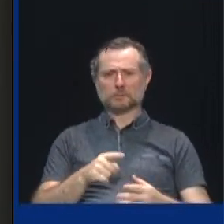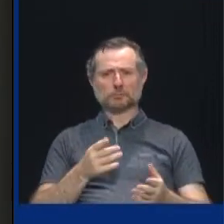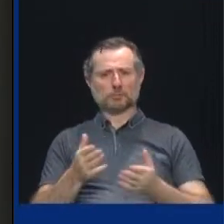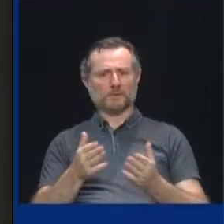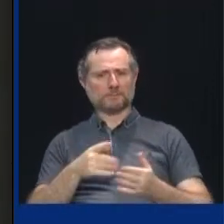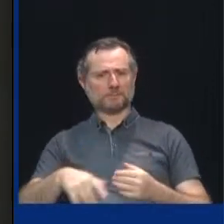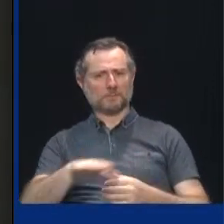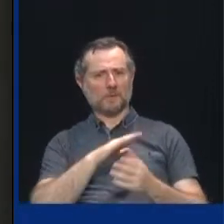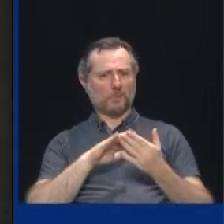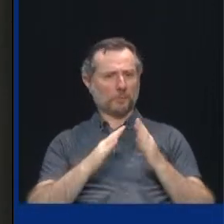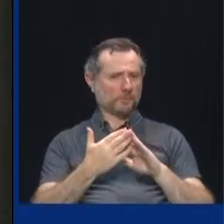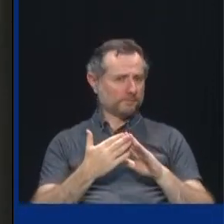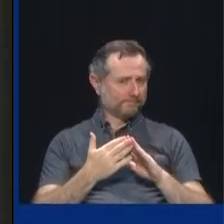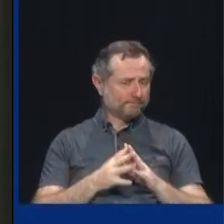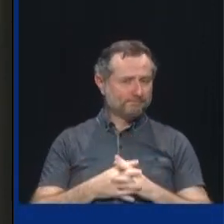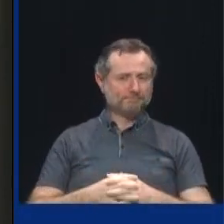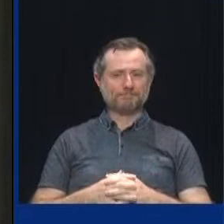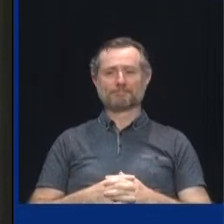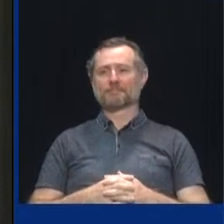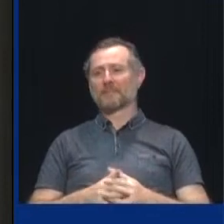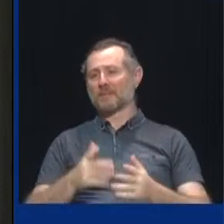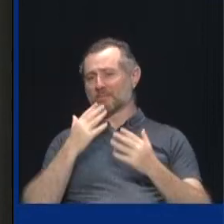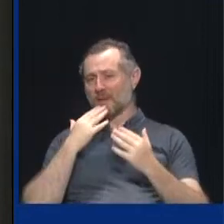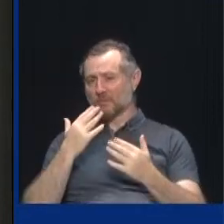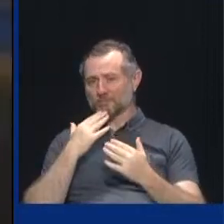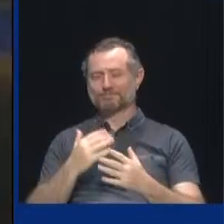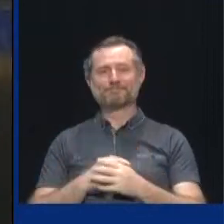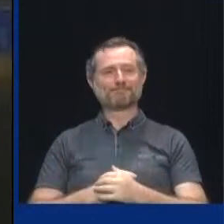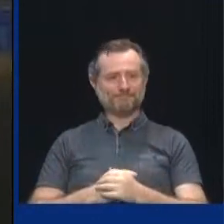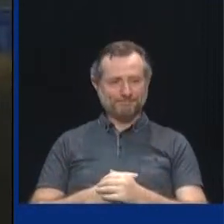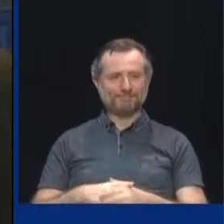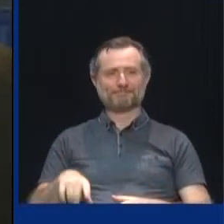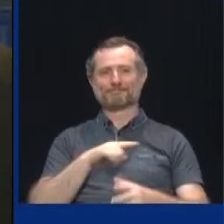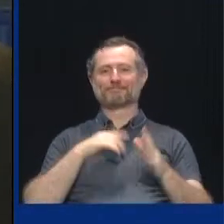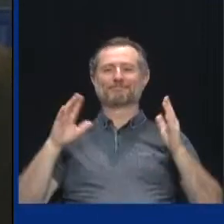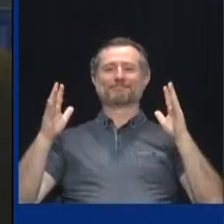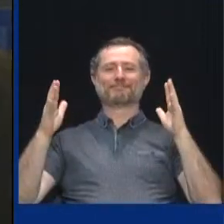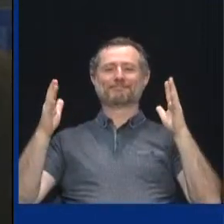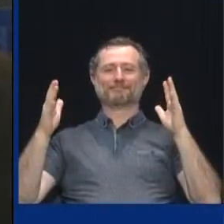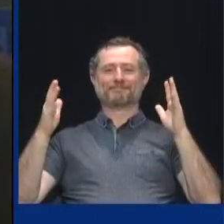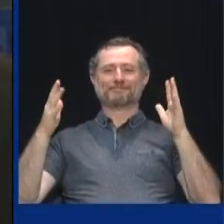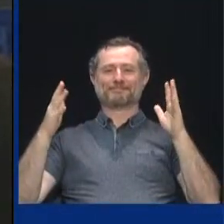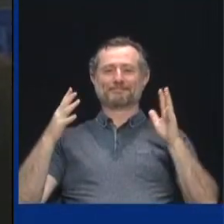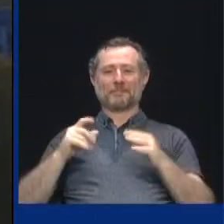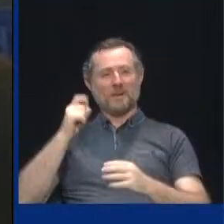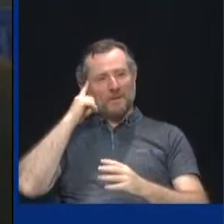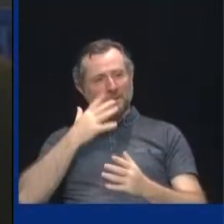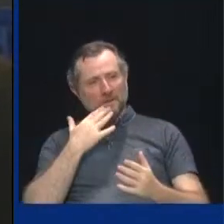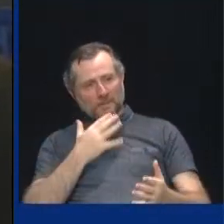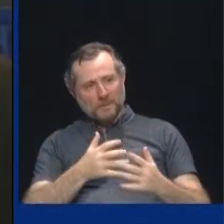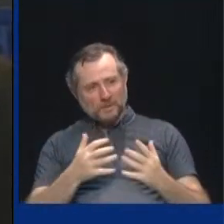safer New York as a result of this initiative. Thank you. Thank you. Thank you very much, Murad.